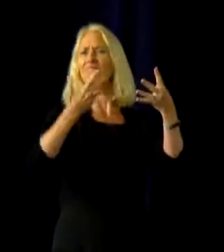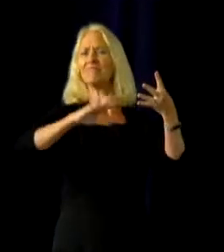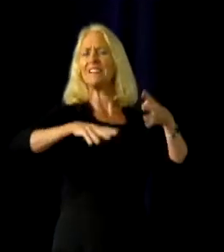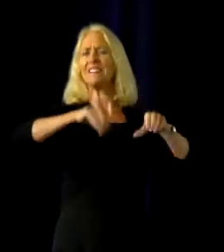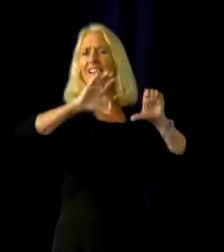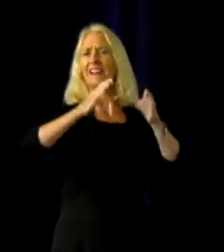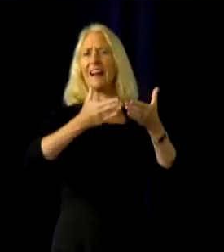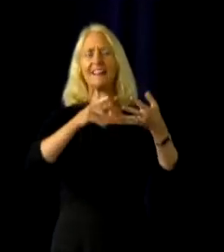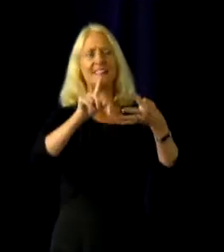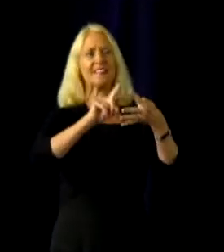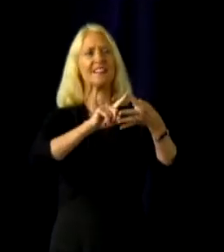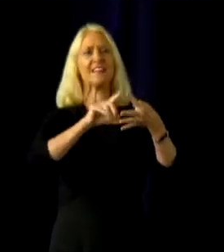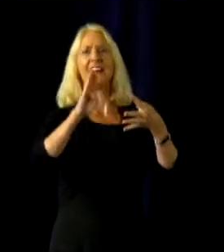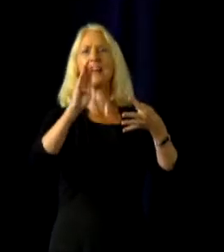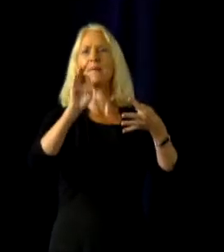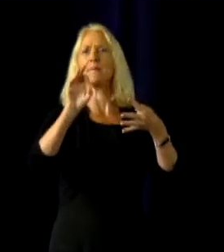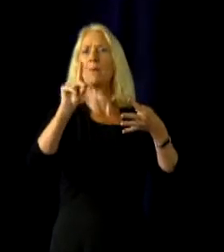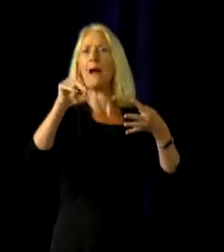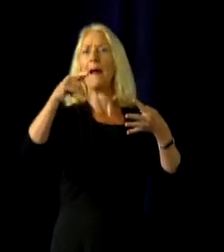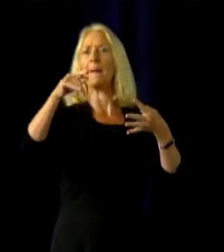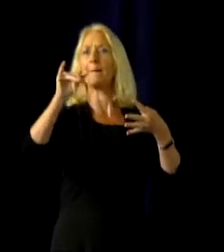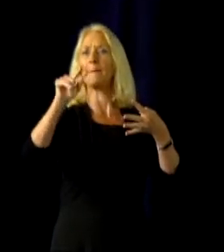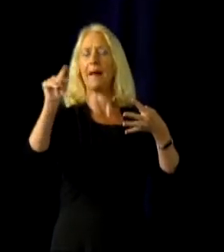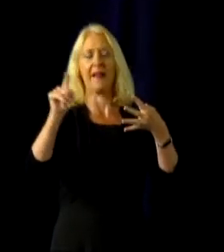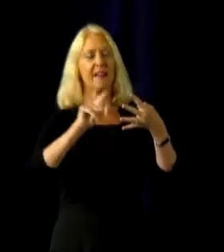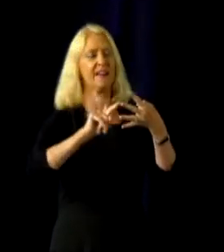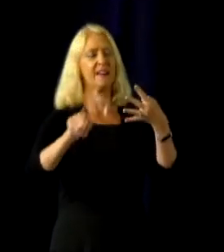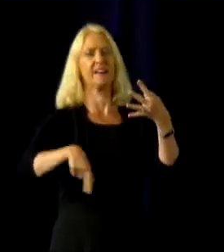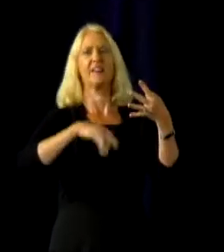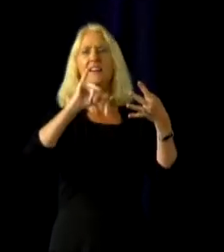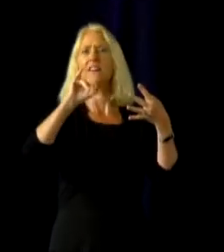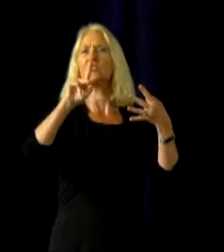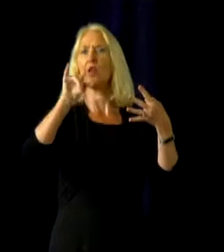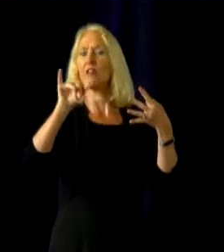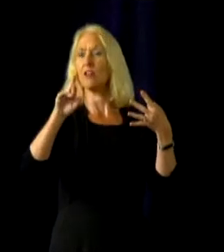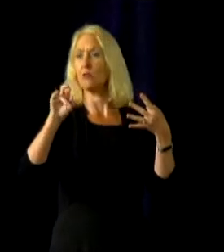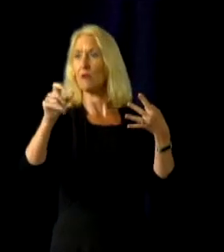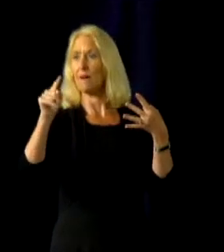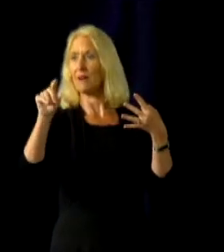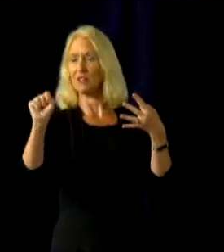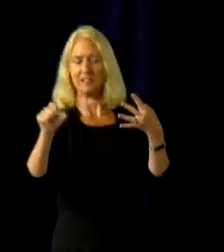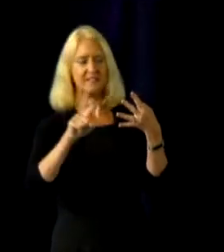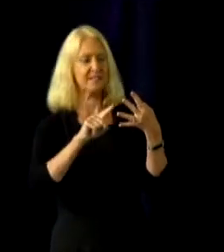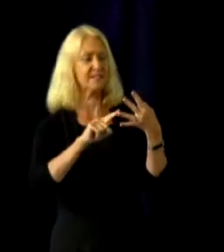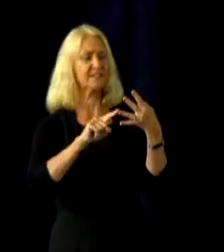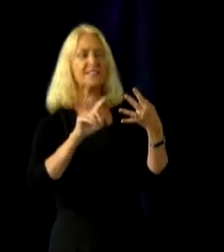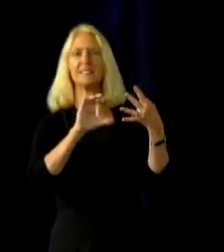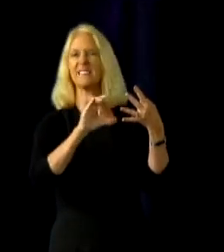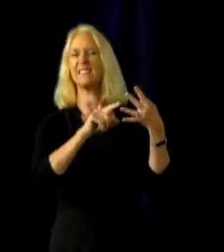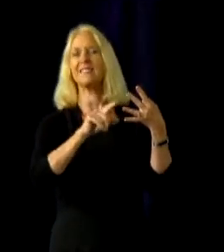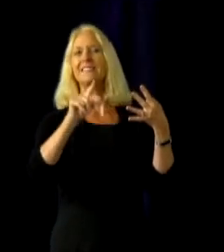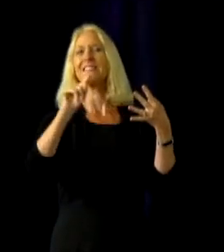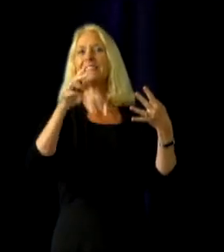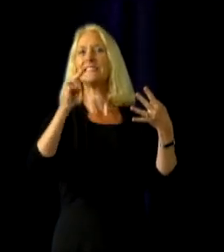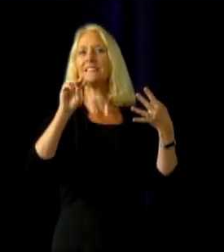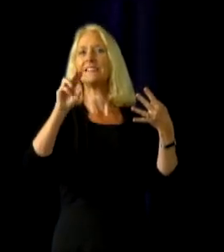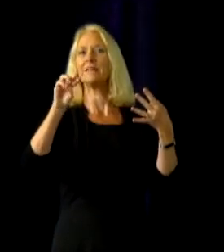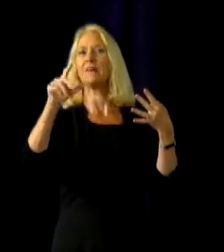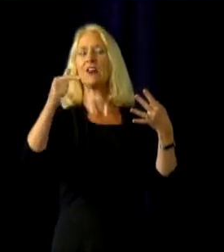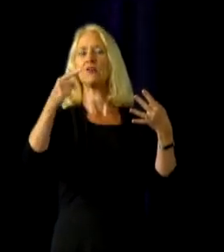it A, Brad Pitt? B, Julia Roberts? C, Tim McGraw?